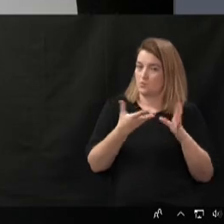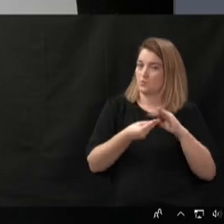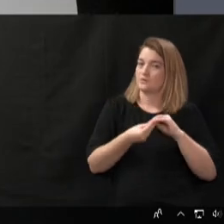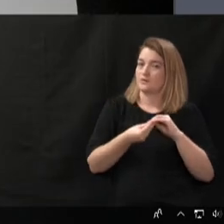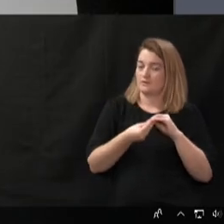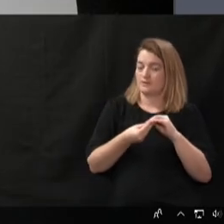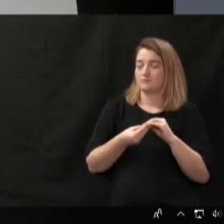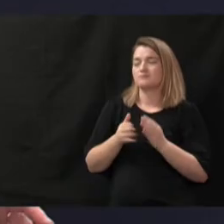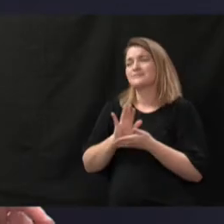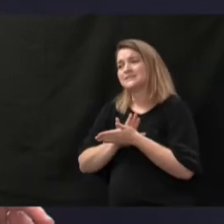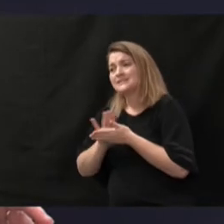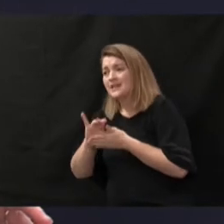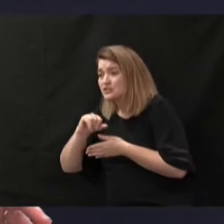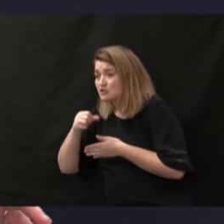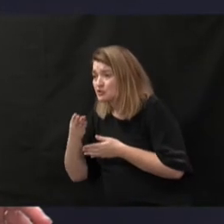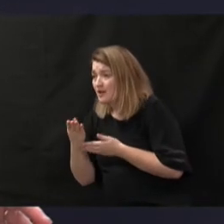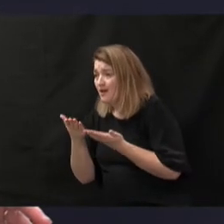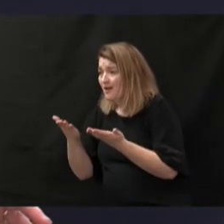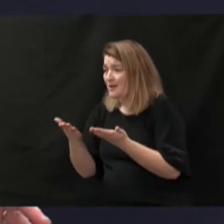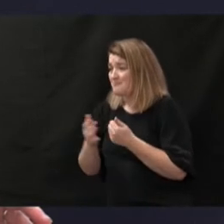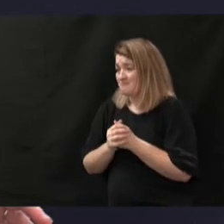Okay, nice job.